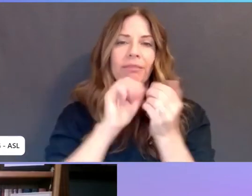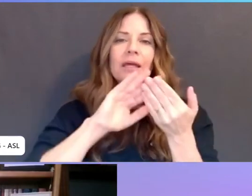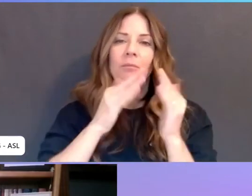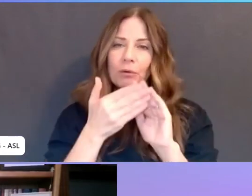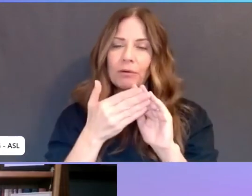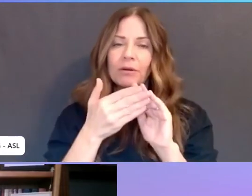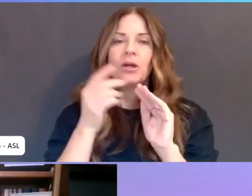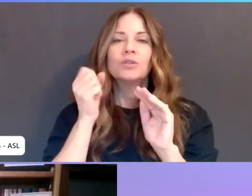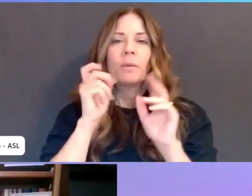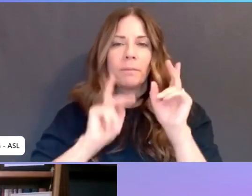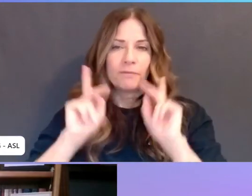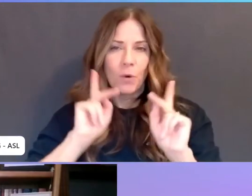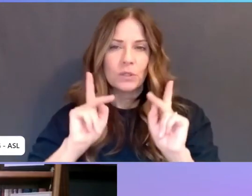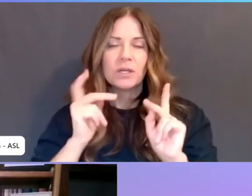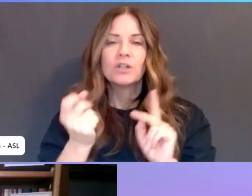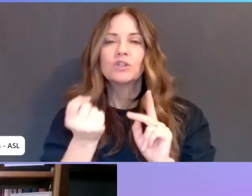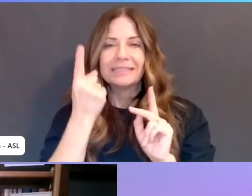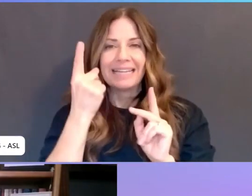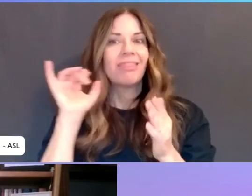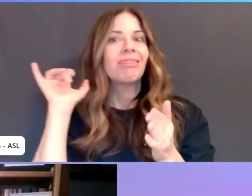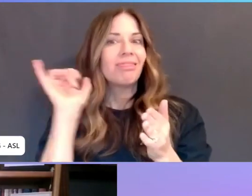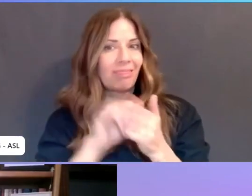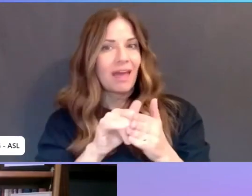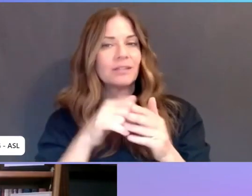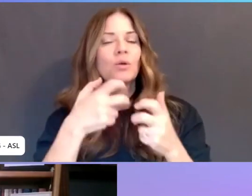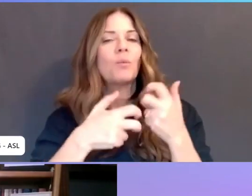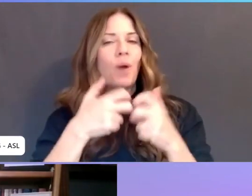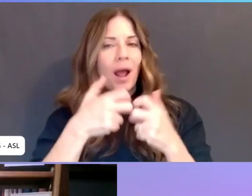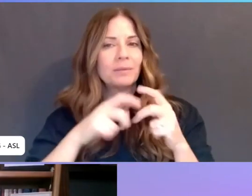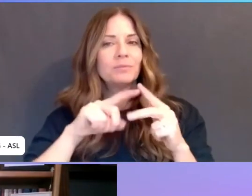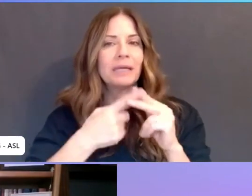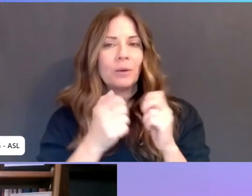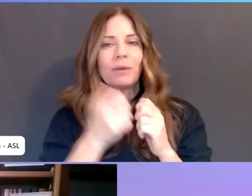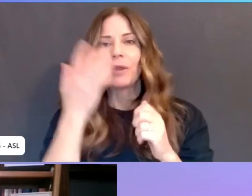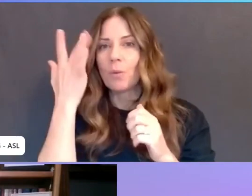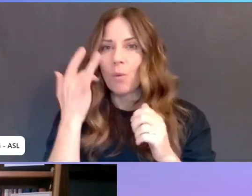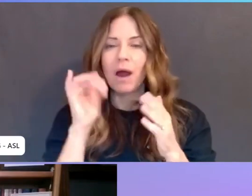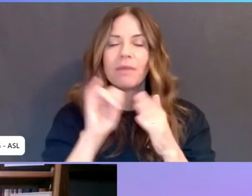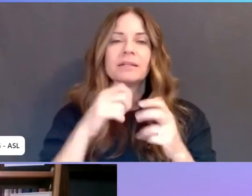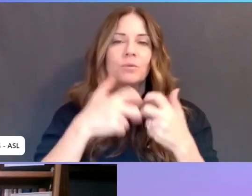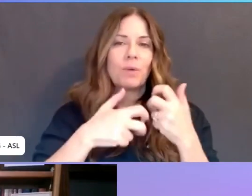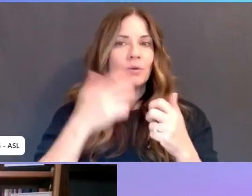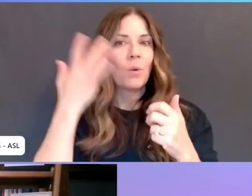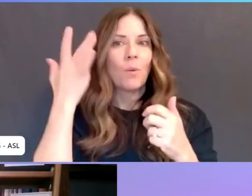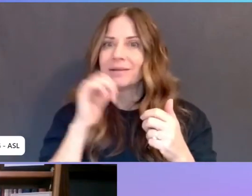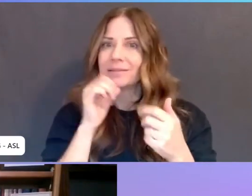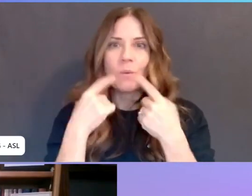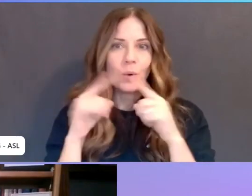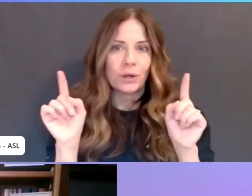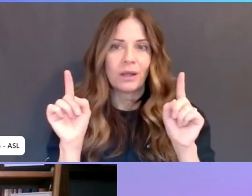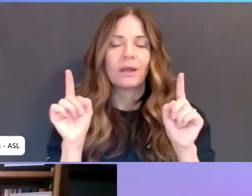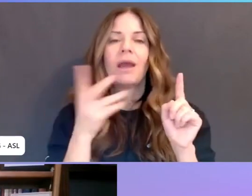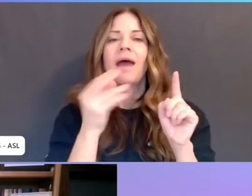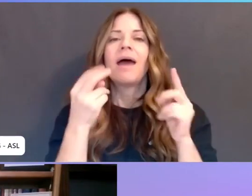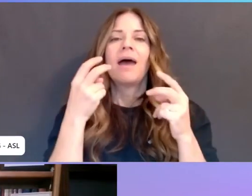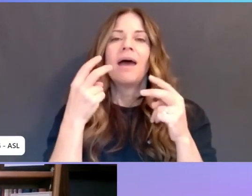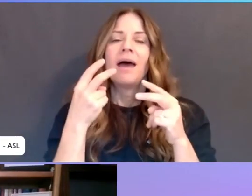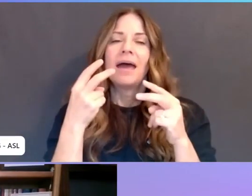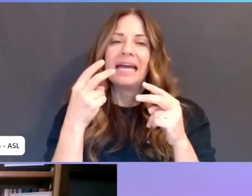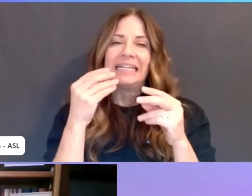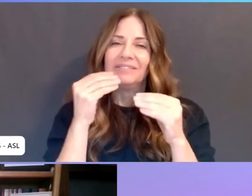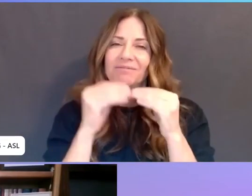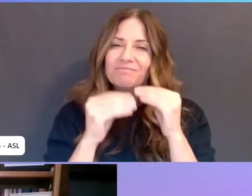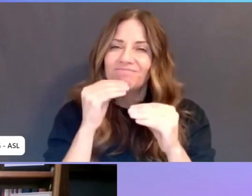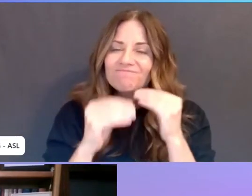folks understand that that is a problem to begin with, why it's a problem, why it's not working, and figure out